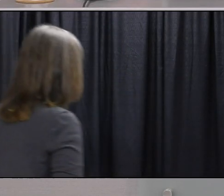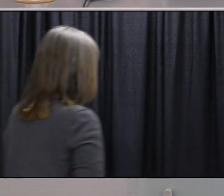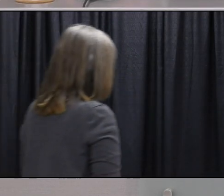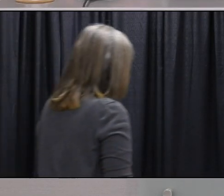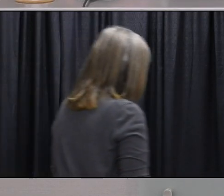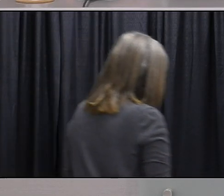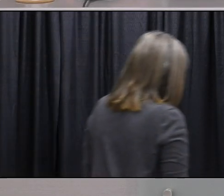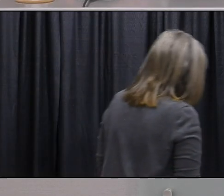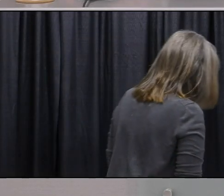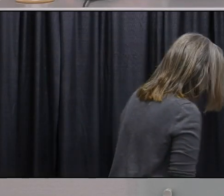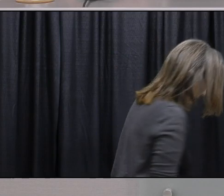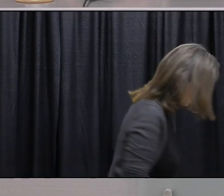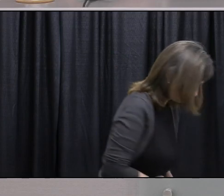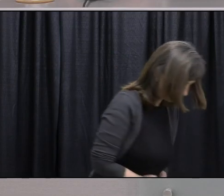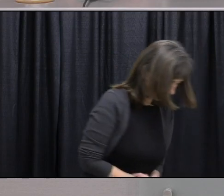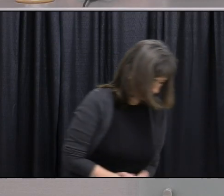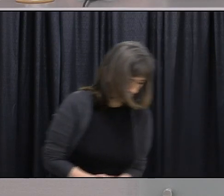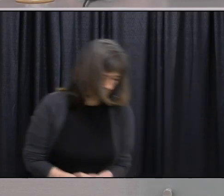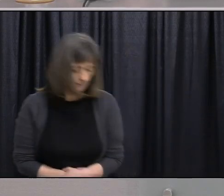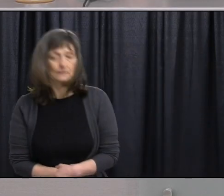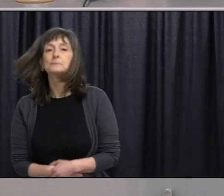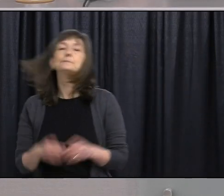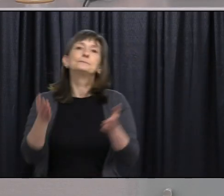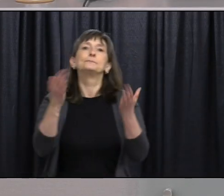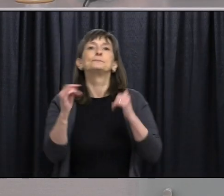Newfoundland Labrador. Please go ahead.